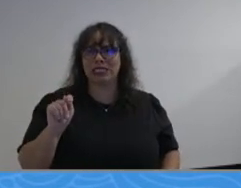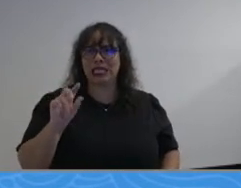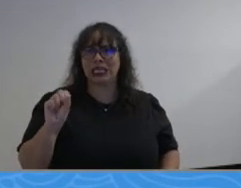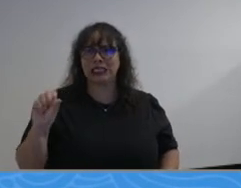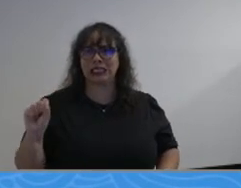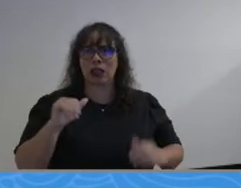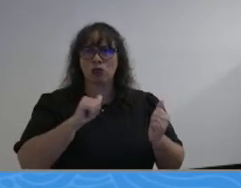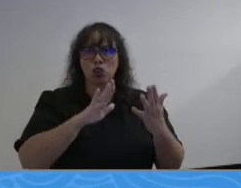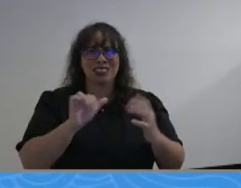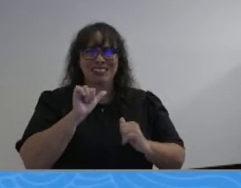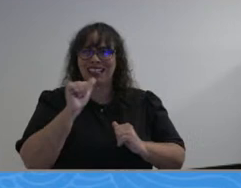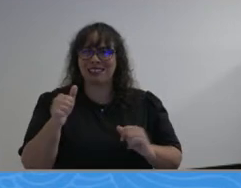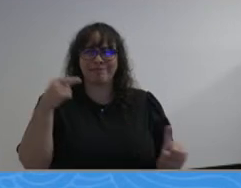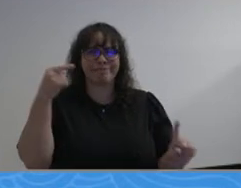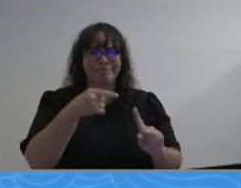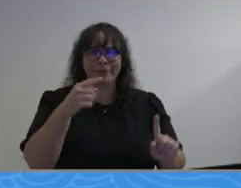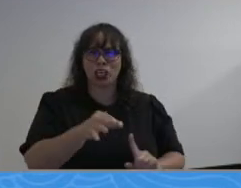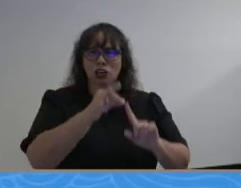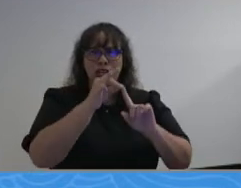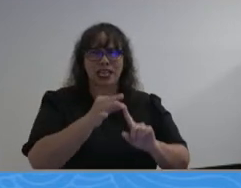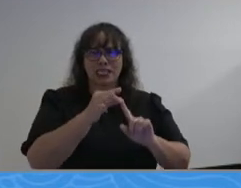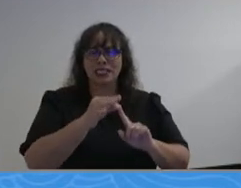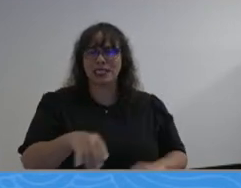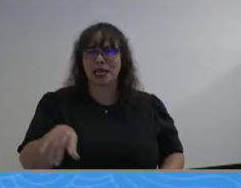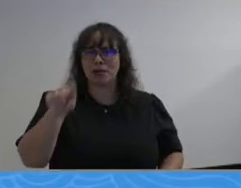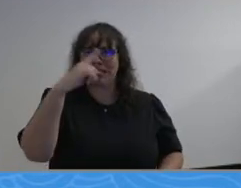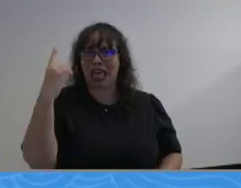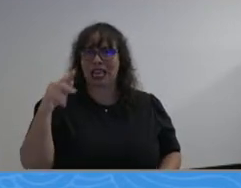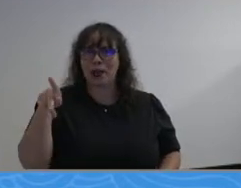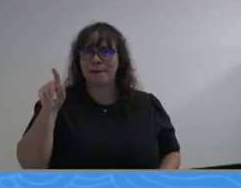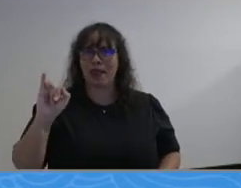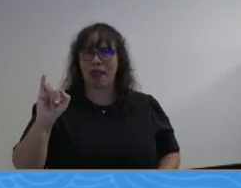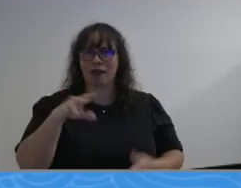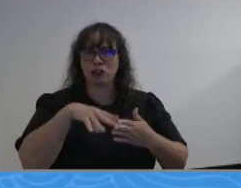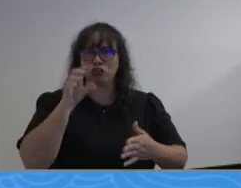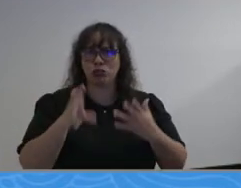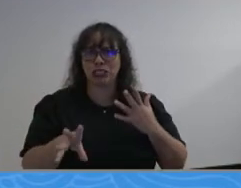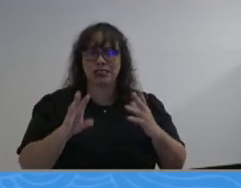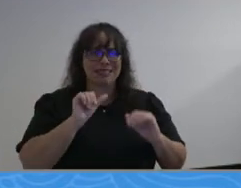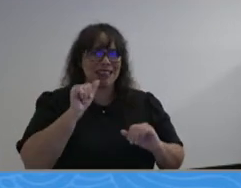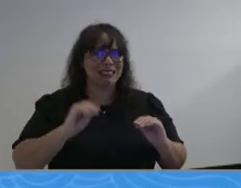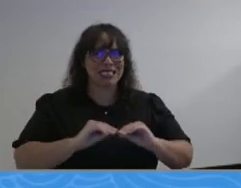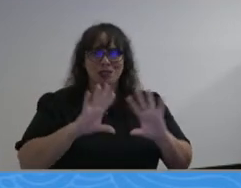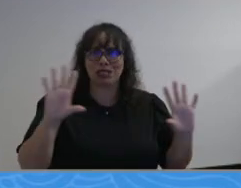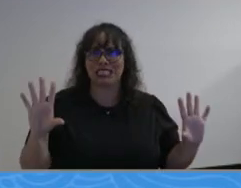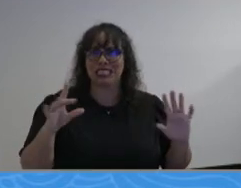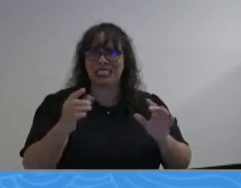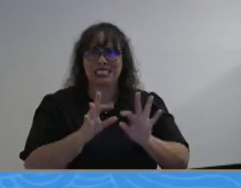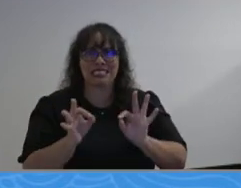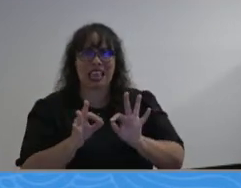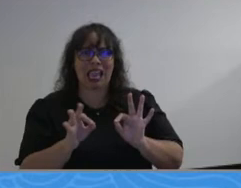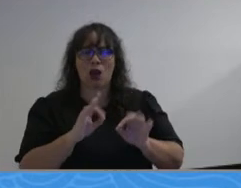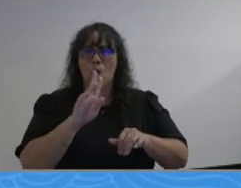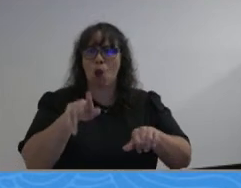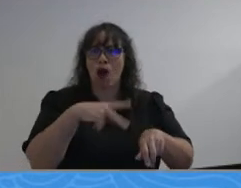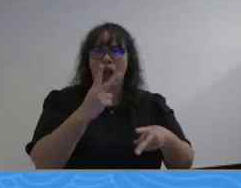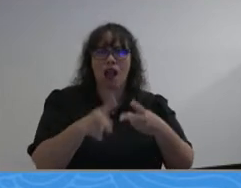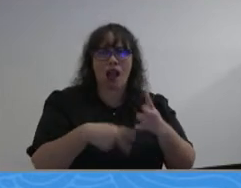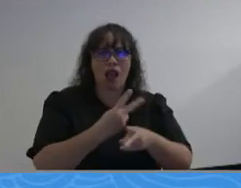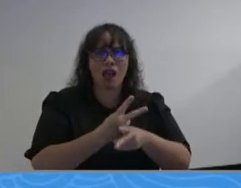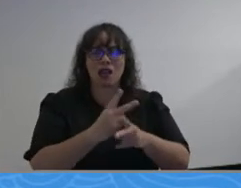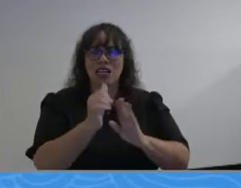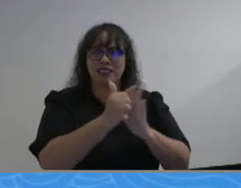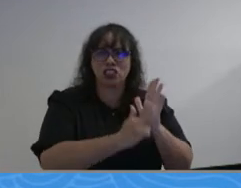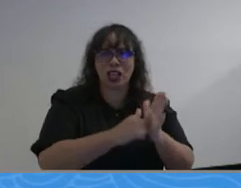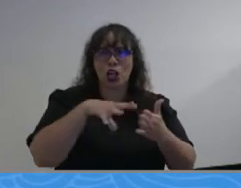to the unique and specific needs of Black and PI students, doesn't sort of explicitly state what kinds of agendas or what kinds of learning initiative,